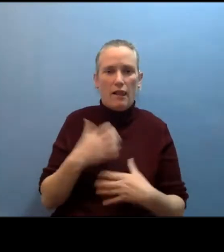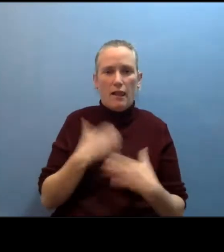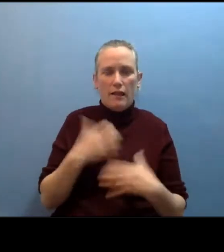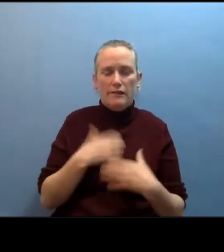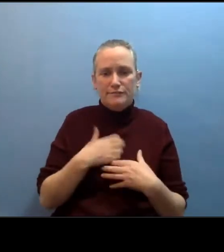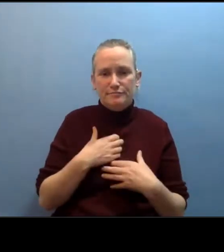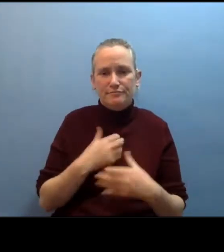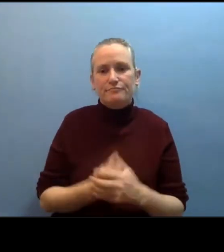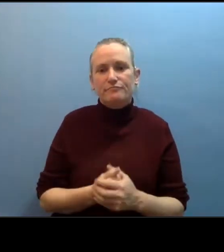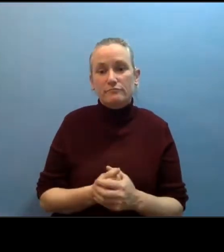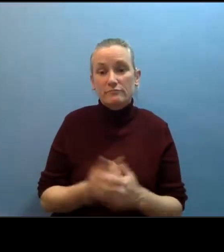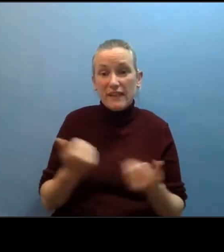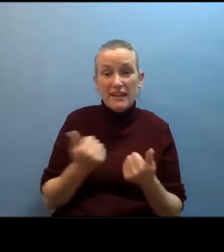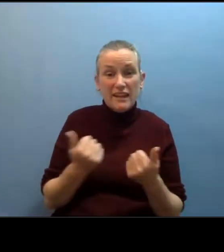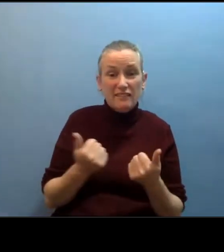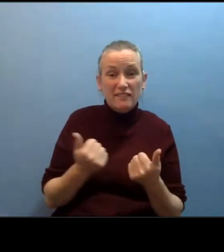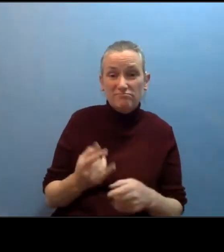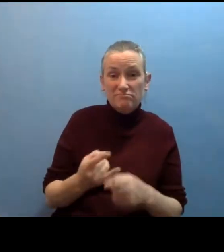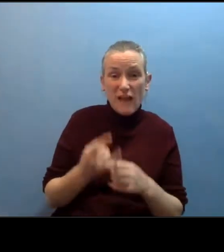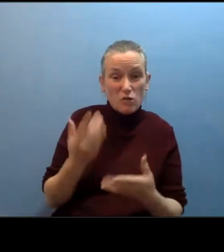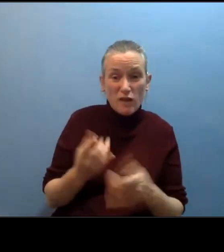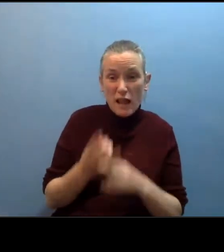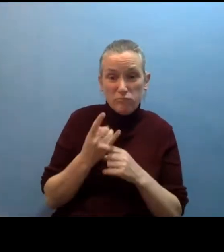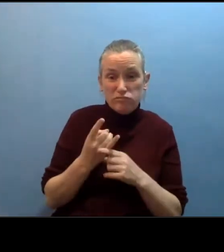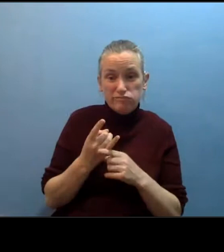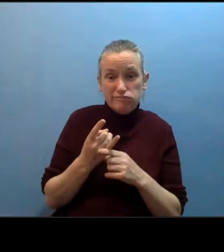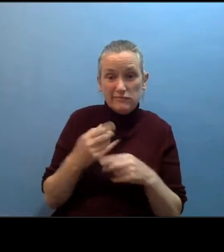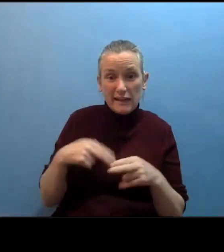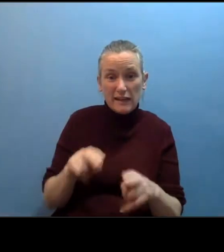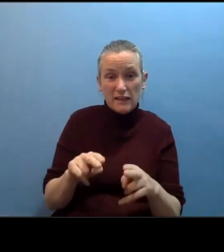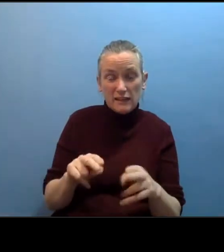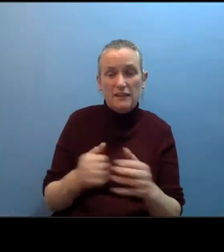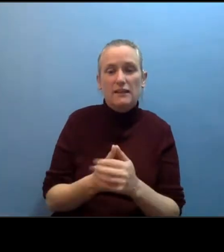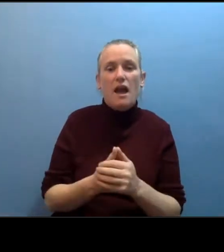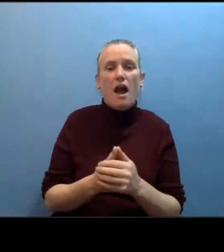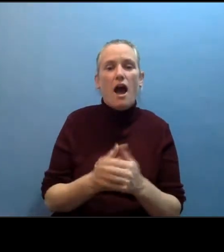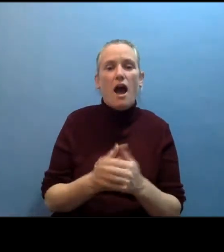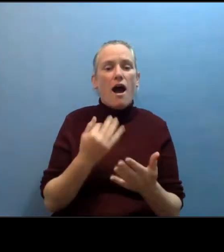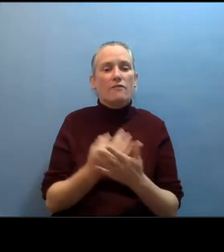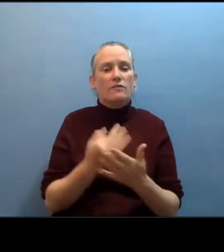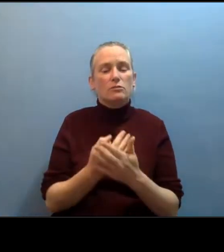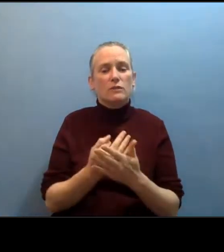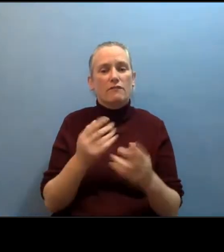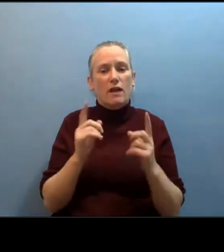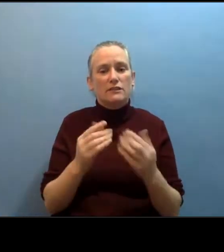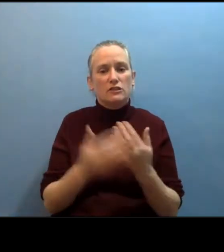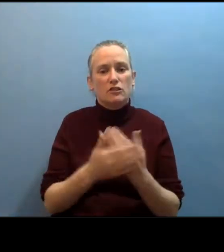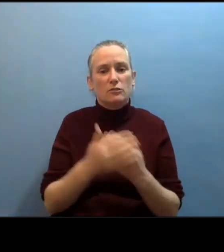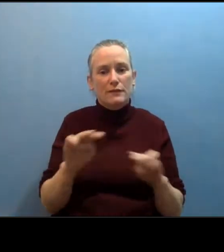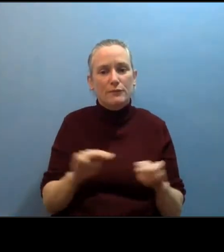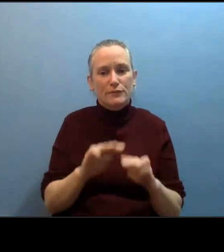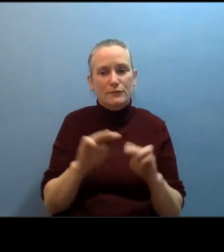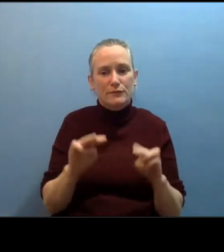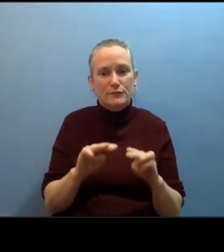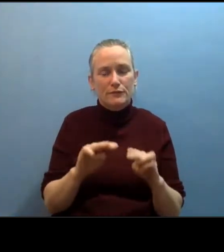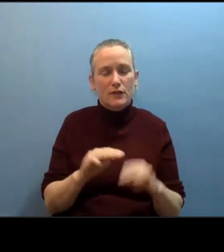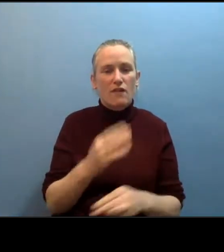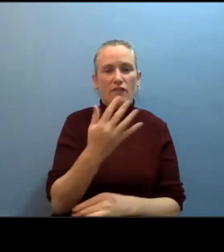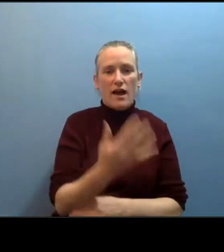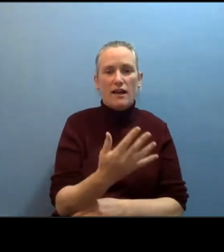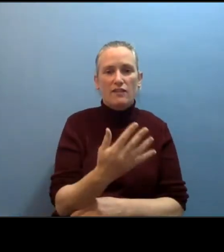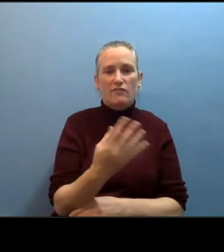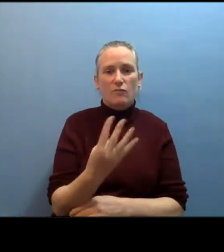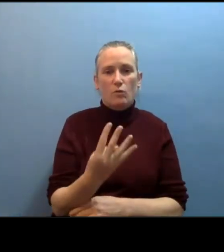A really quick and easy grounding technique that we often advise young people to use is the 5, 4, 3, 2, 1, using your